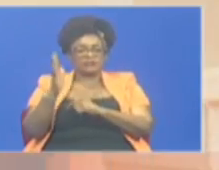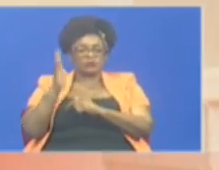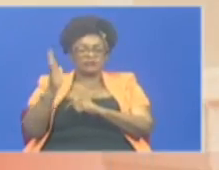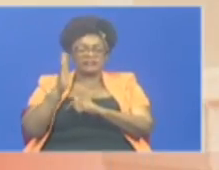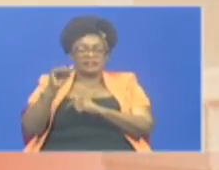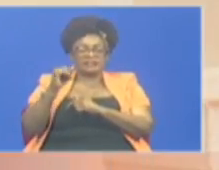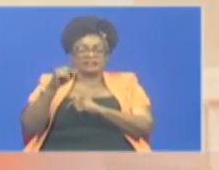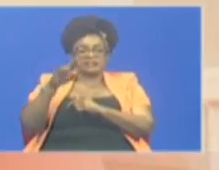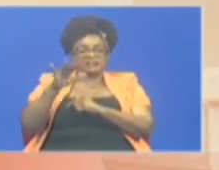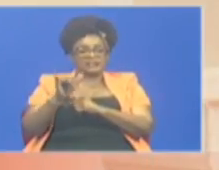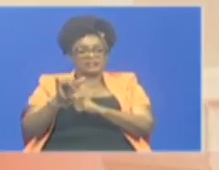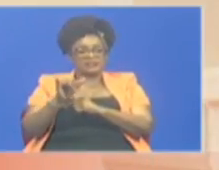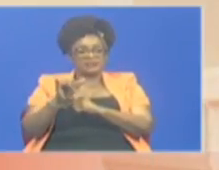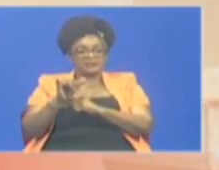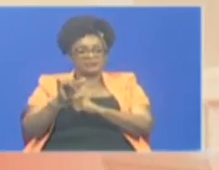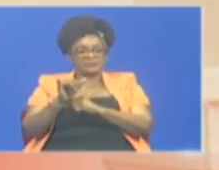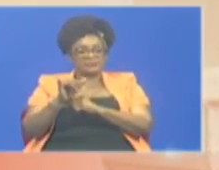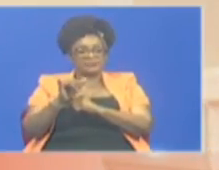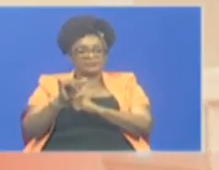agencies.